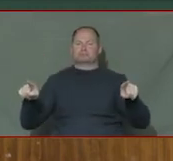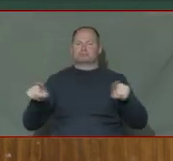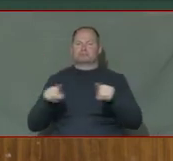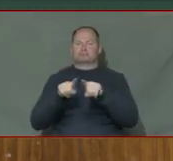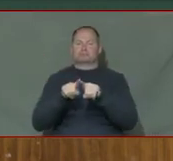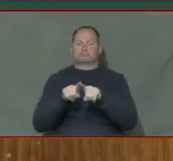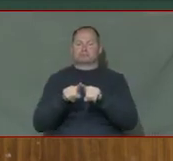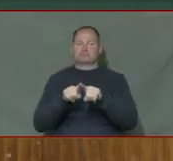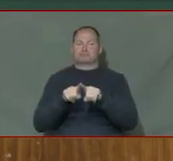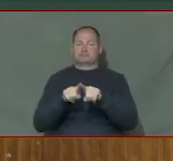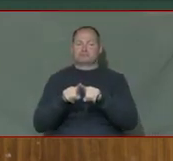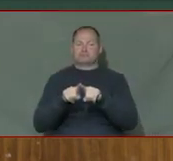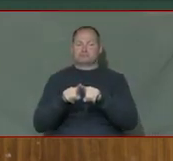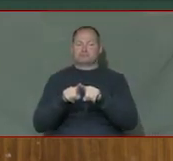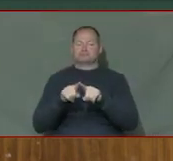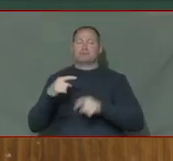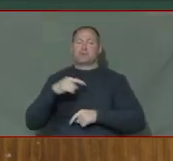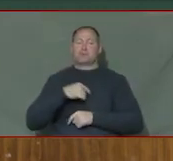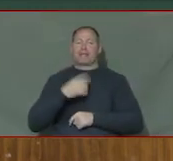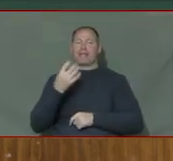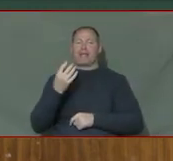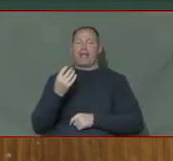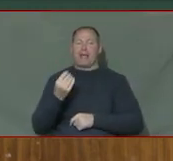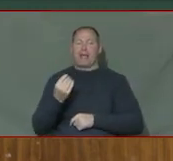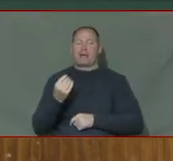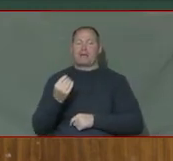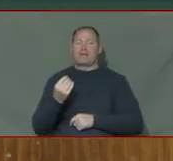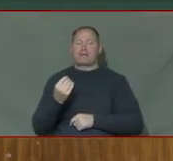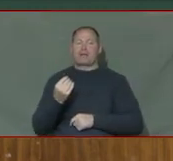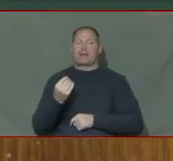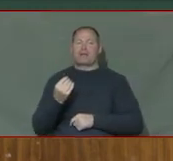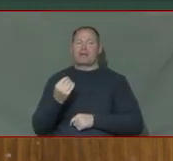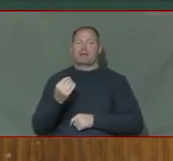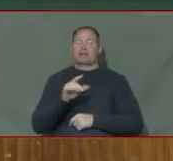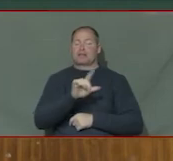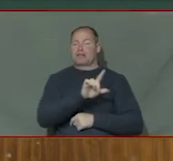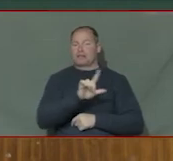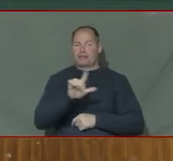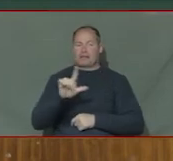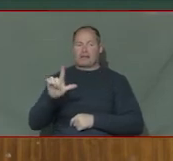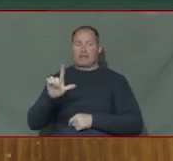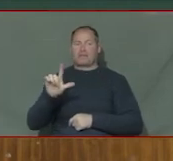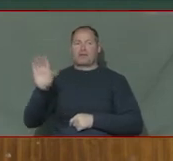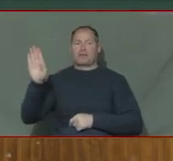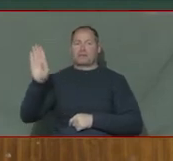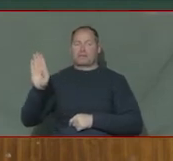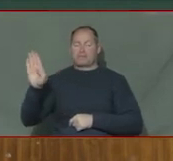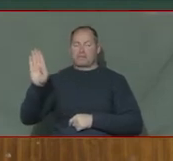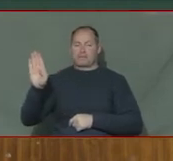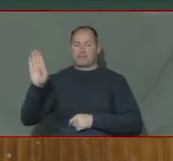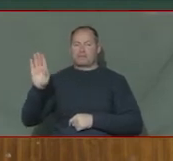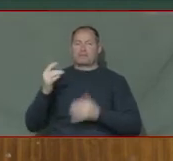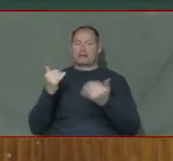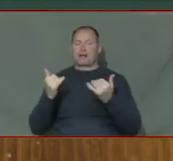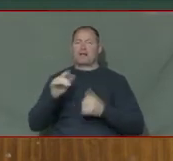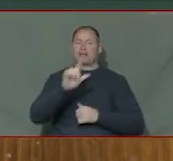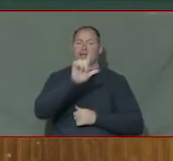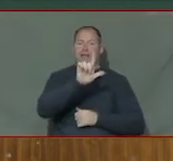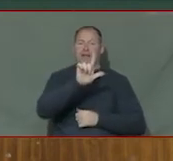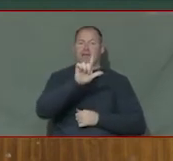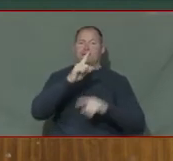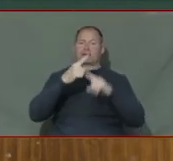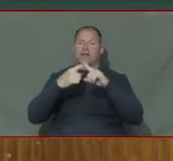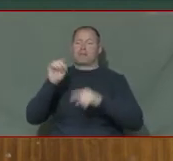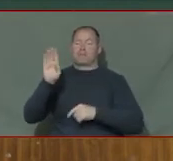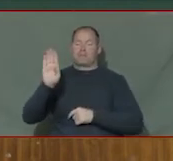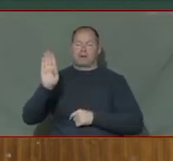And a rectangle, we've got the length and we've got the breadth. So the area is equal to length times breadth.